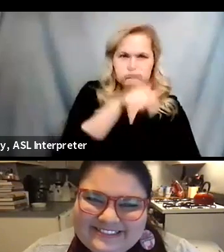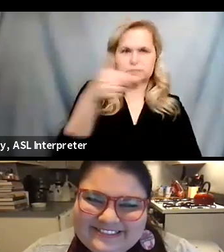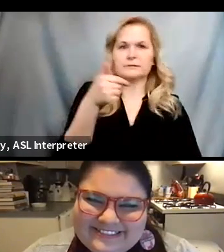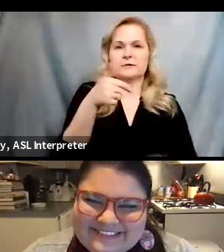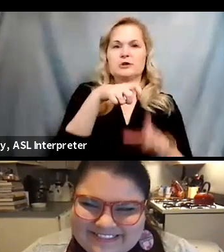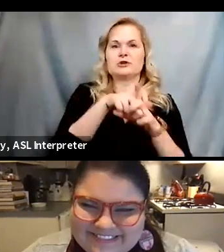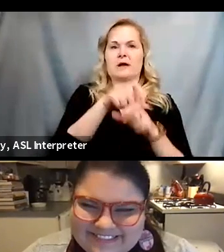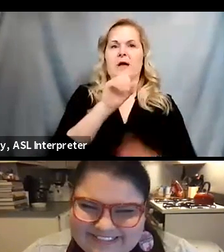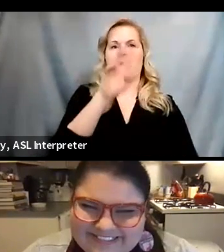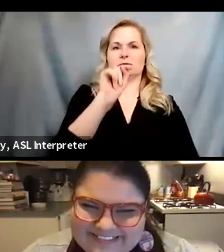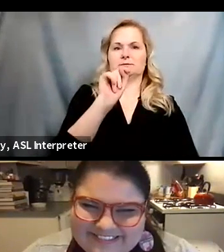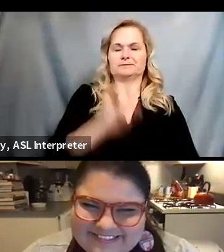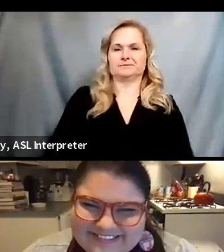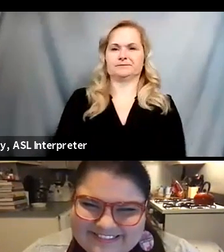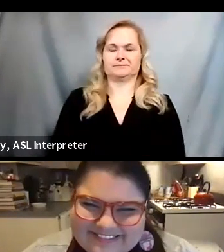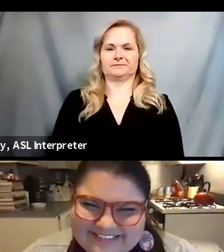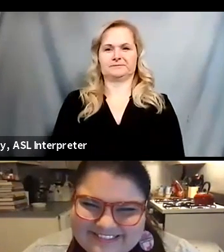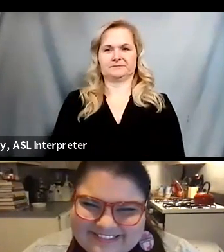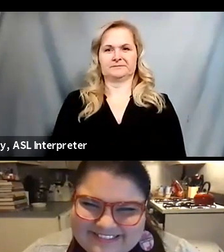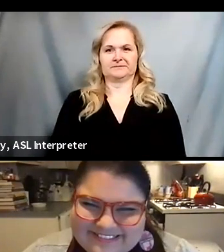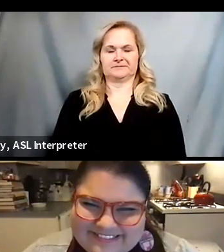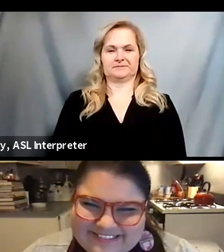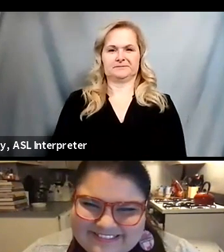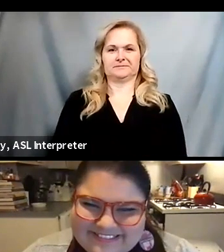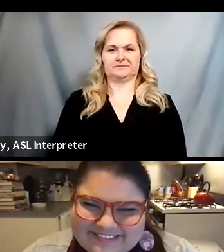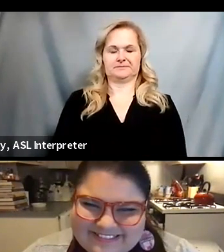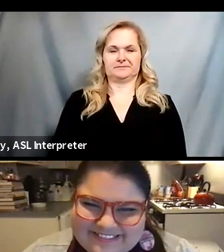out. Yeah.